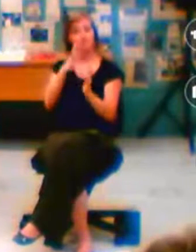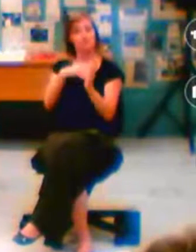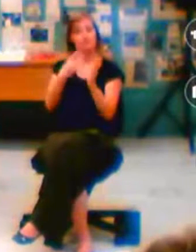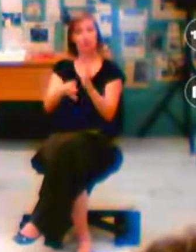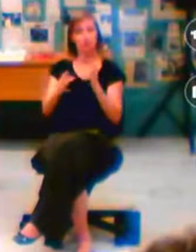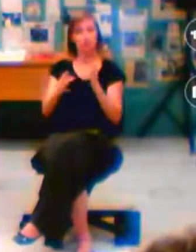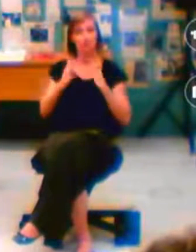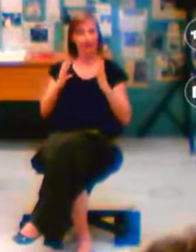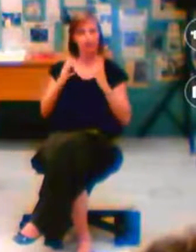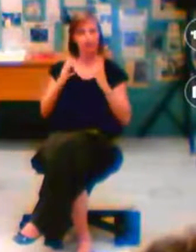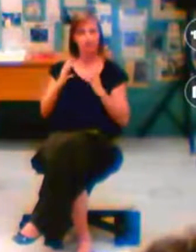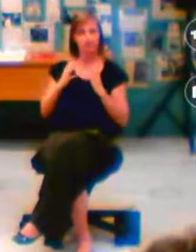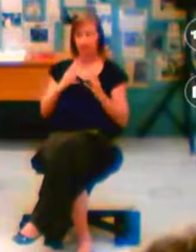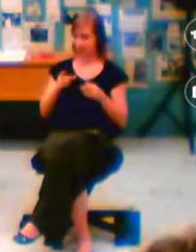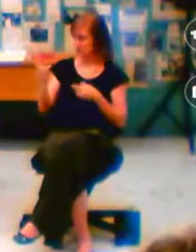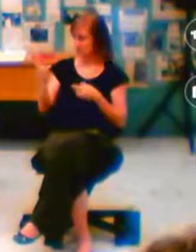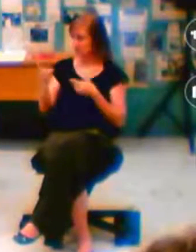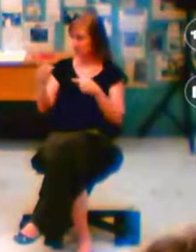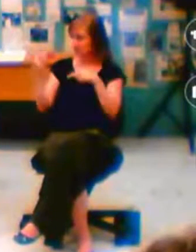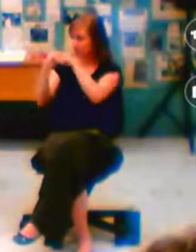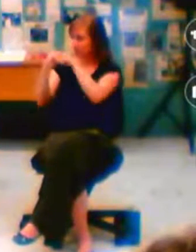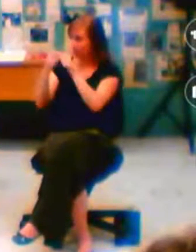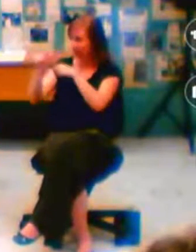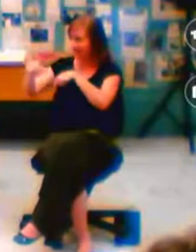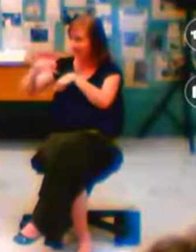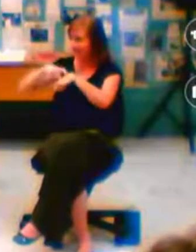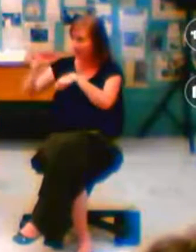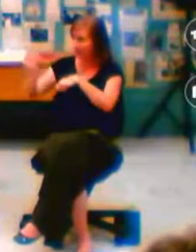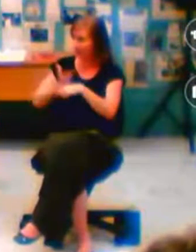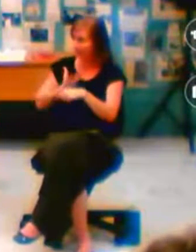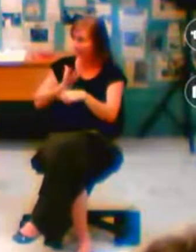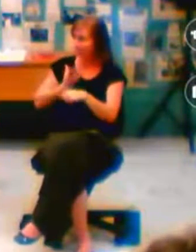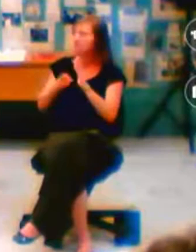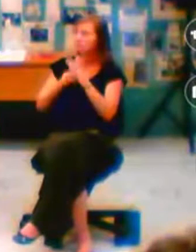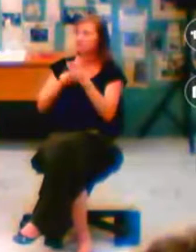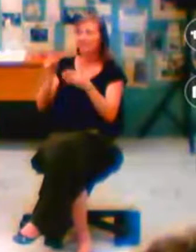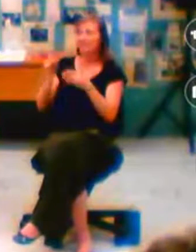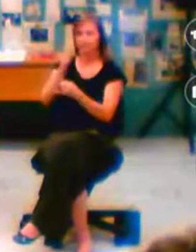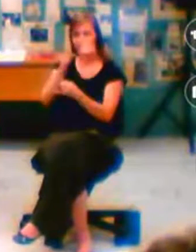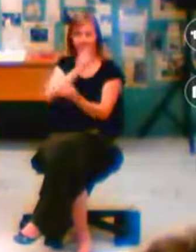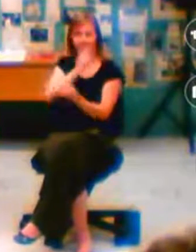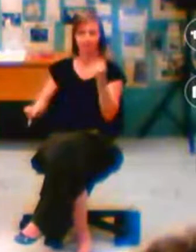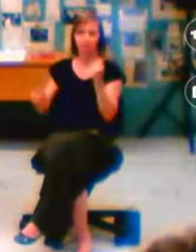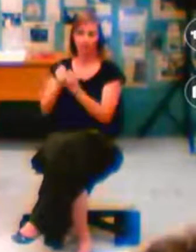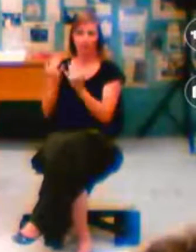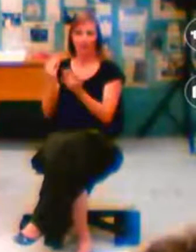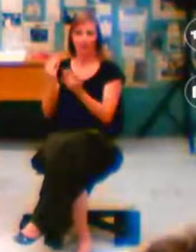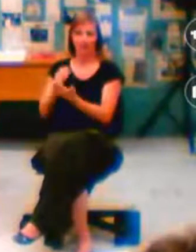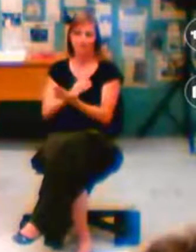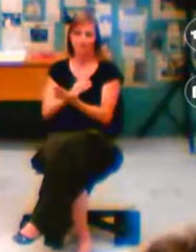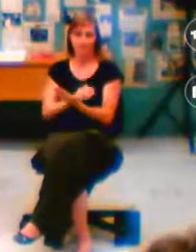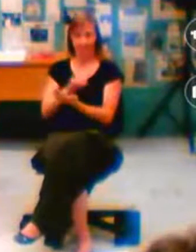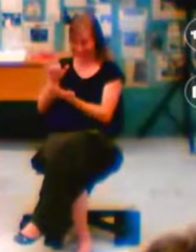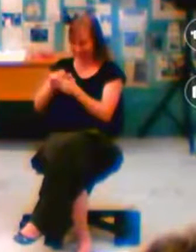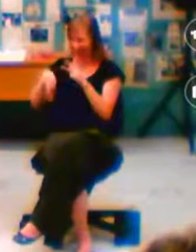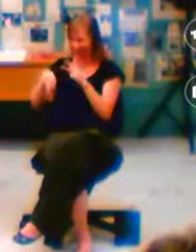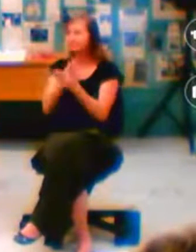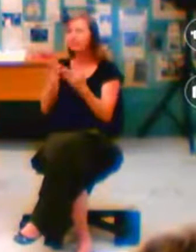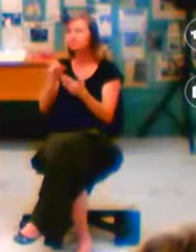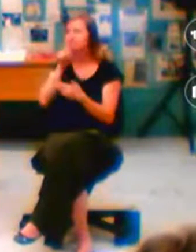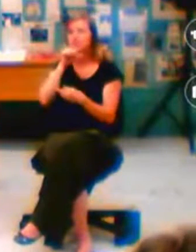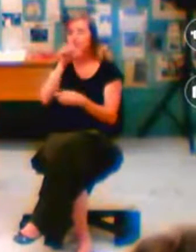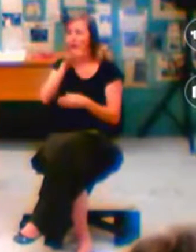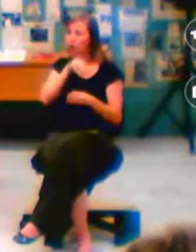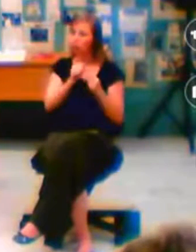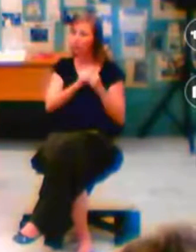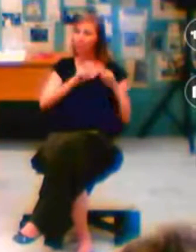or time you're going to be operated on. If you don't show up at that date and time, you don't get operated. There's no negotiation. So if you have a vacation scheduled, too